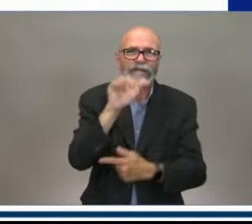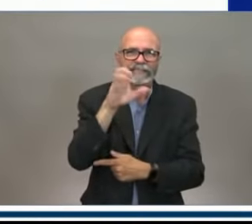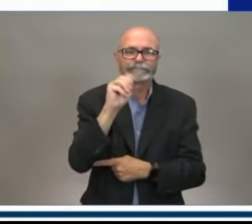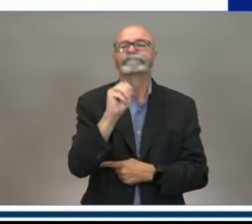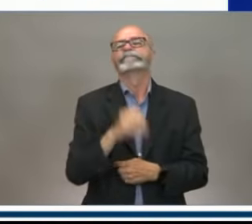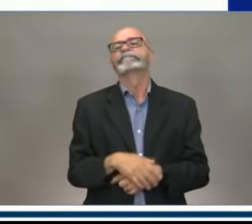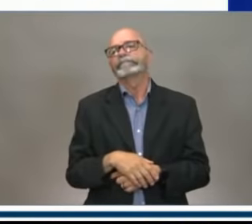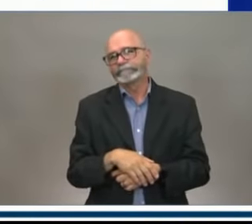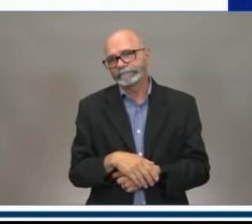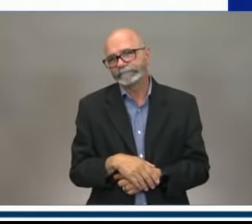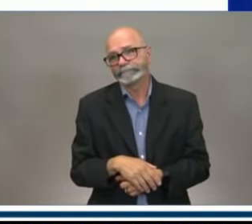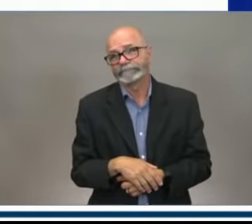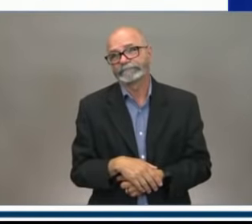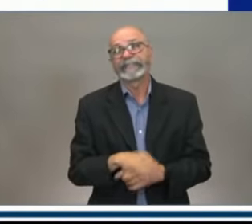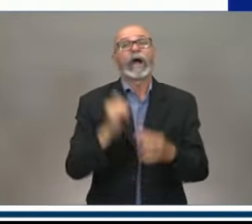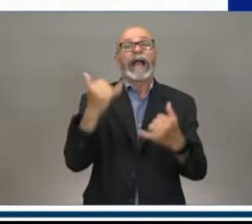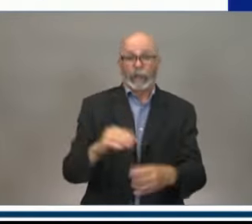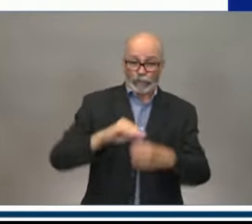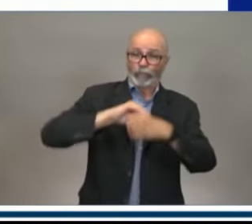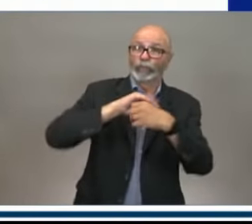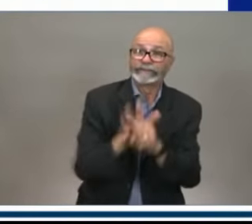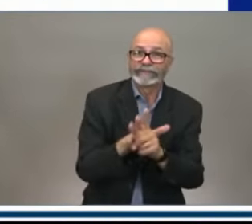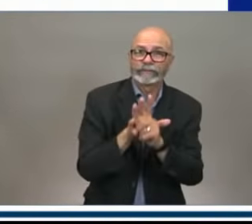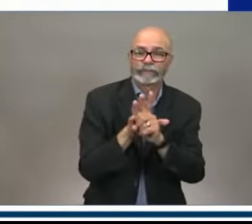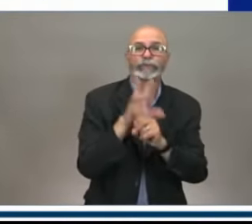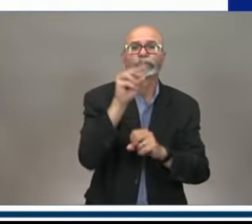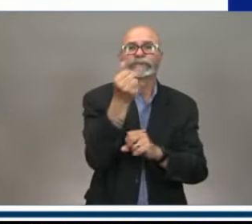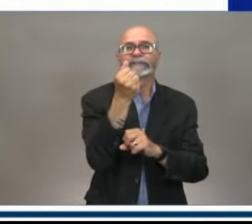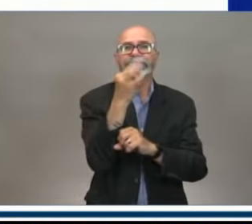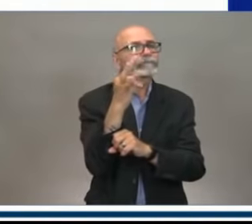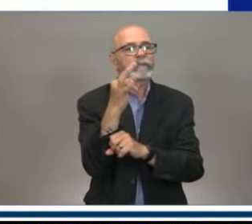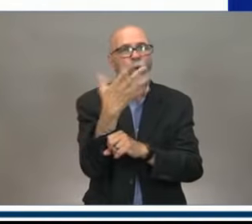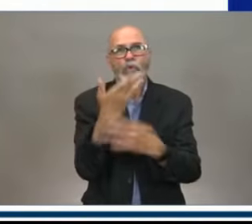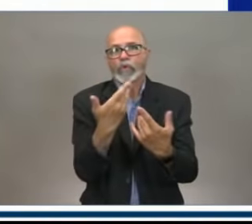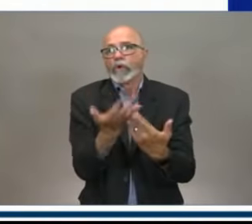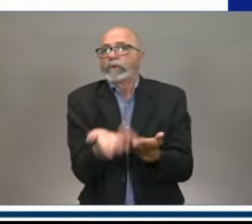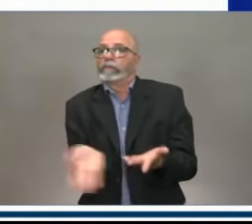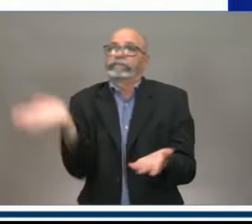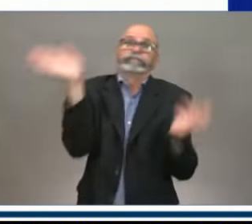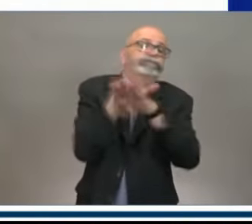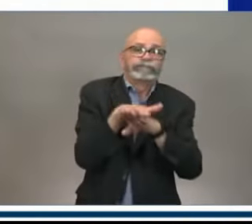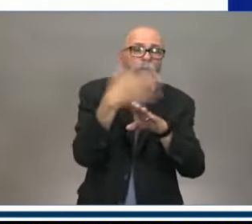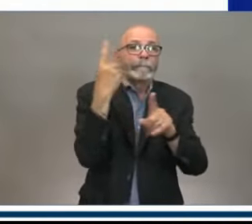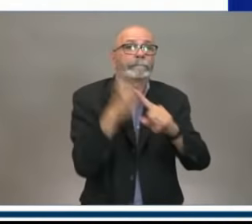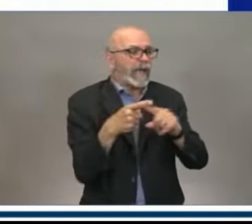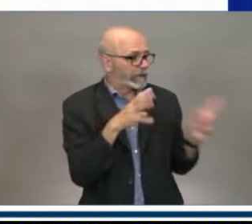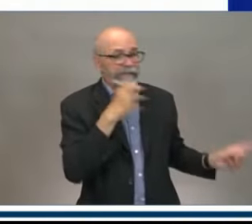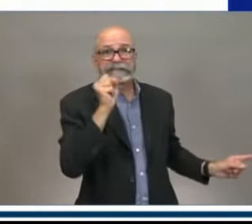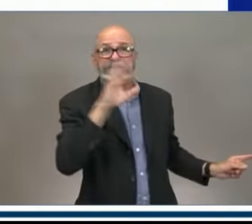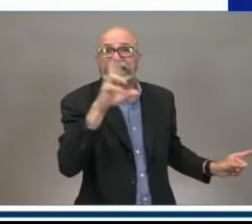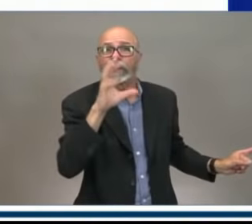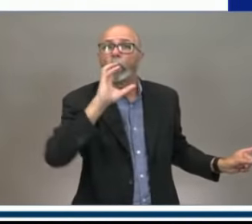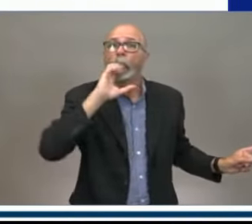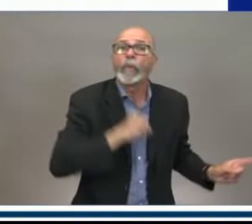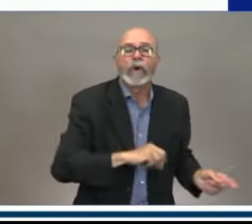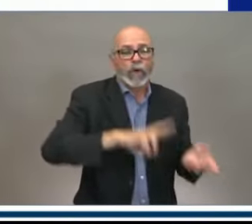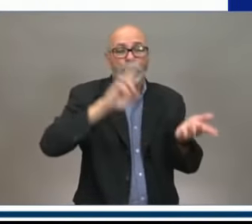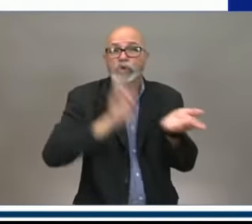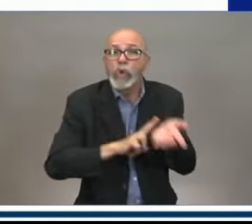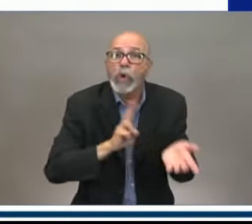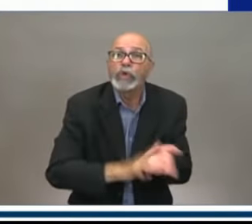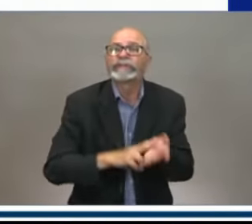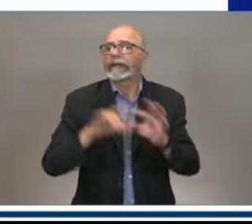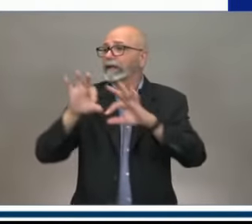has been hardest on our seniors living in our nursing homes. And for families visiting loved ones through the window or on a